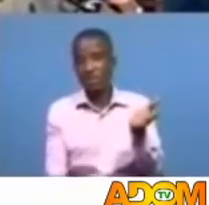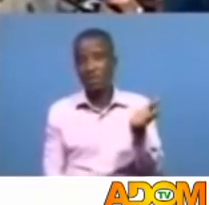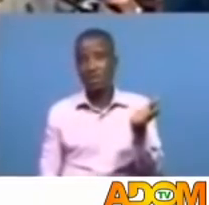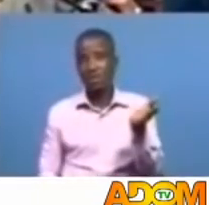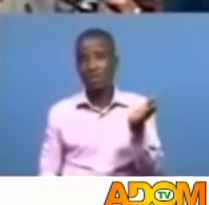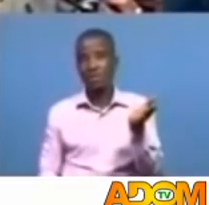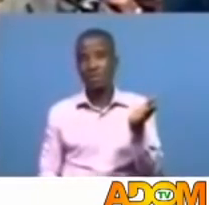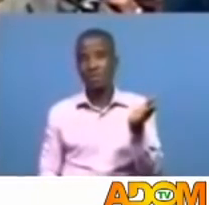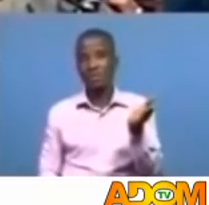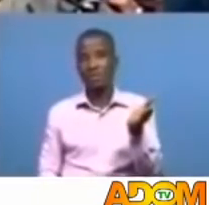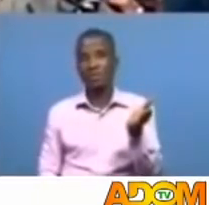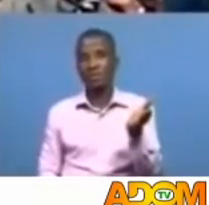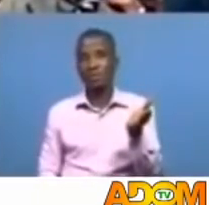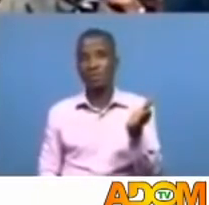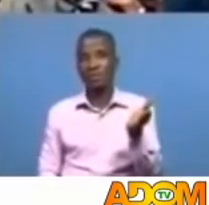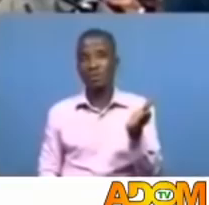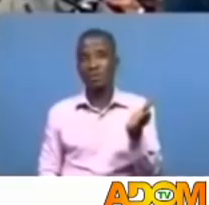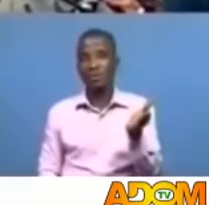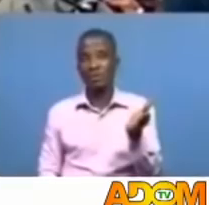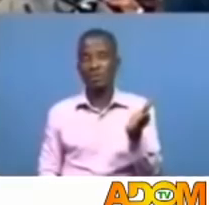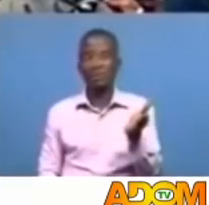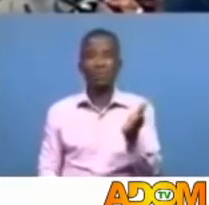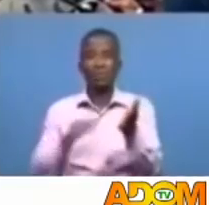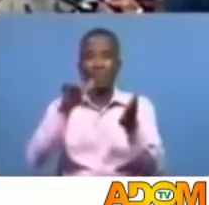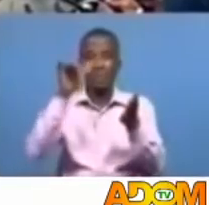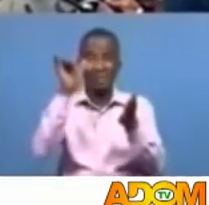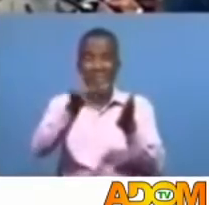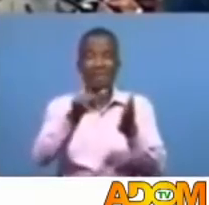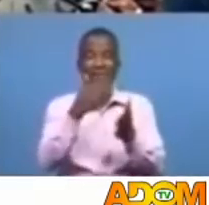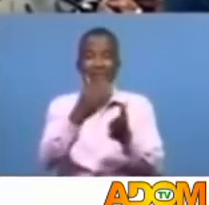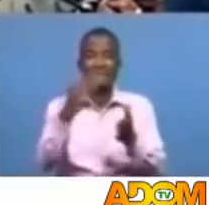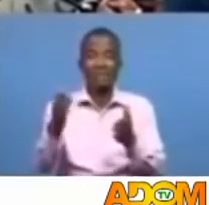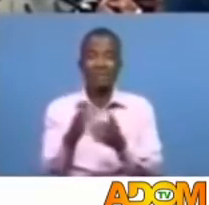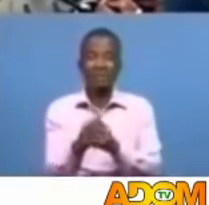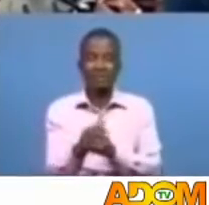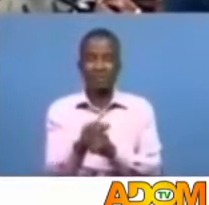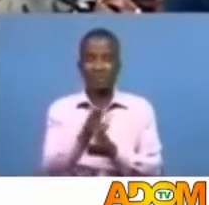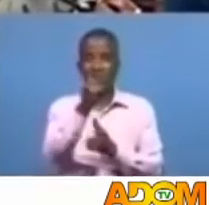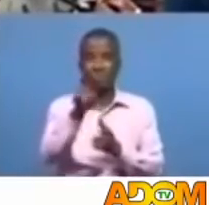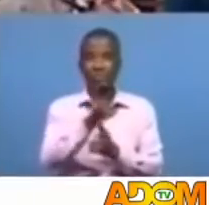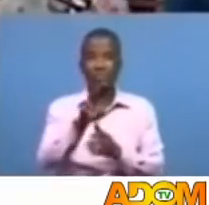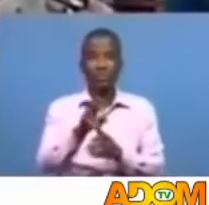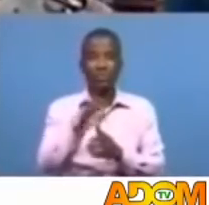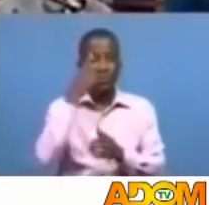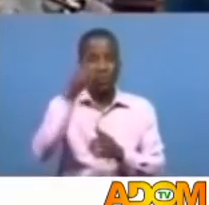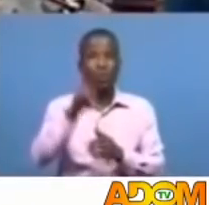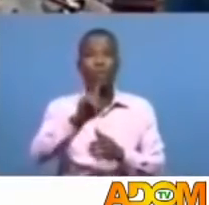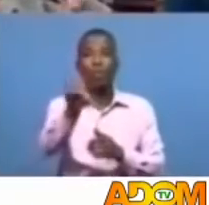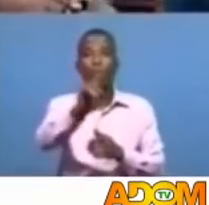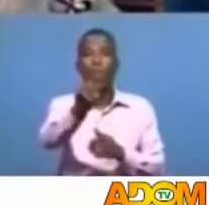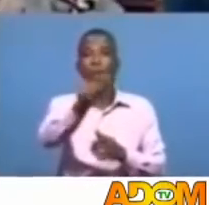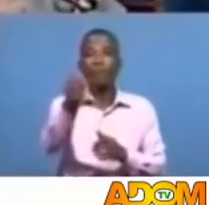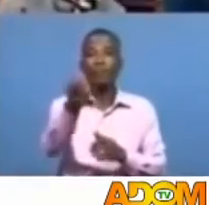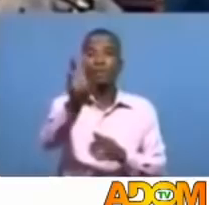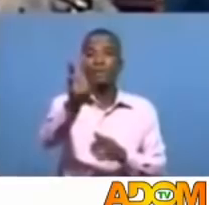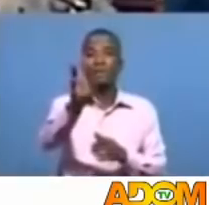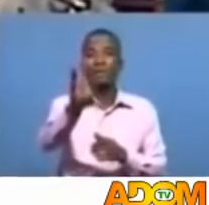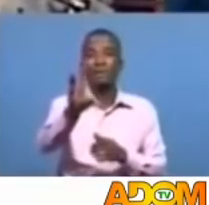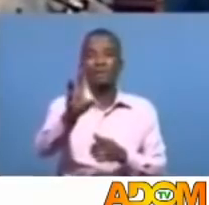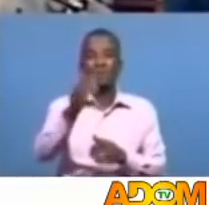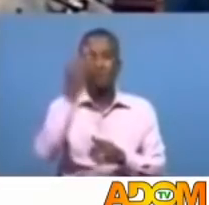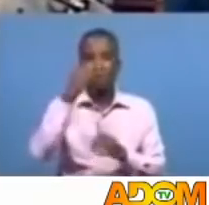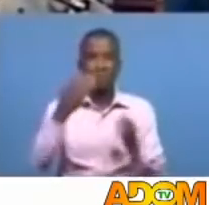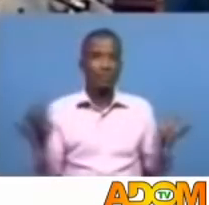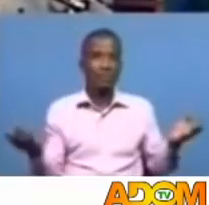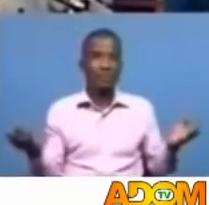applicable in view of something else. So that other thing is being made applicable, whereas Section 26 is not being